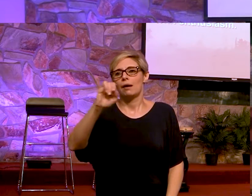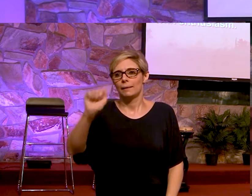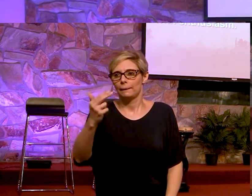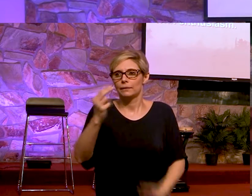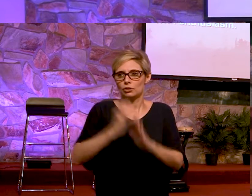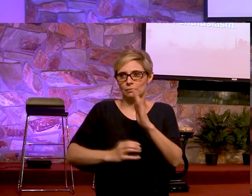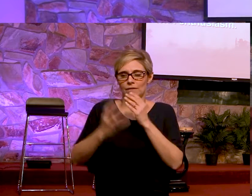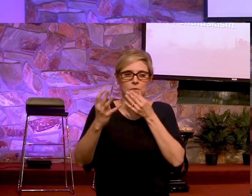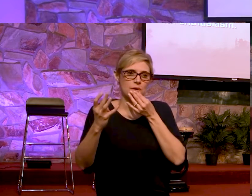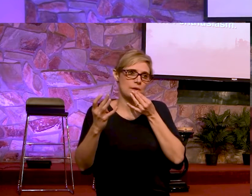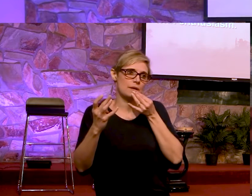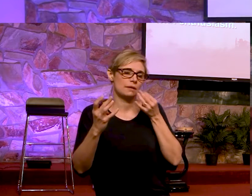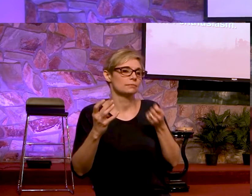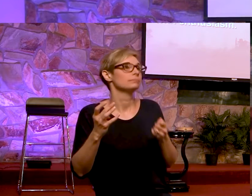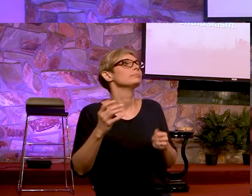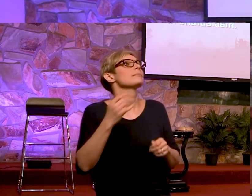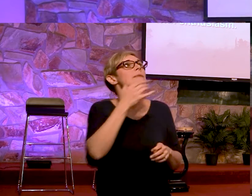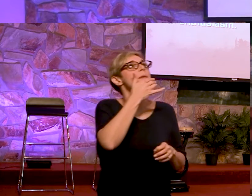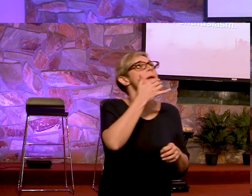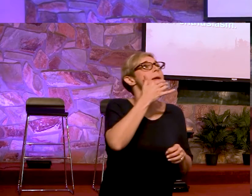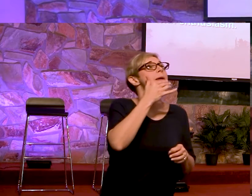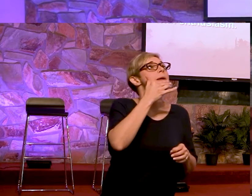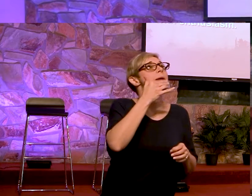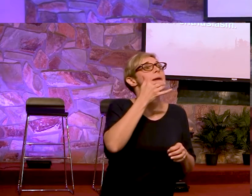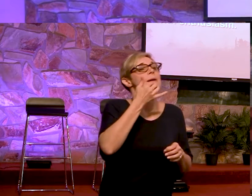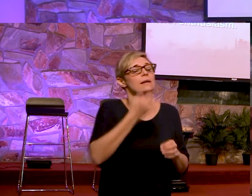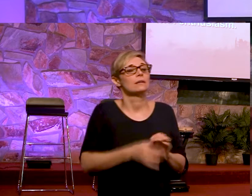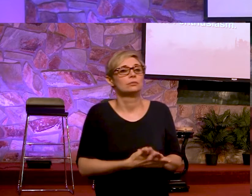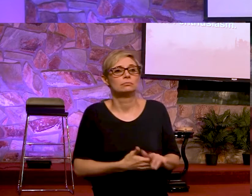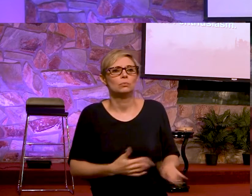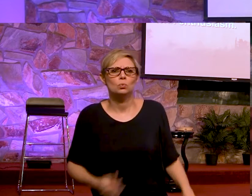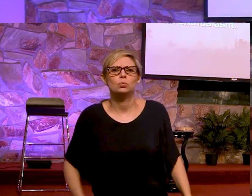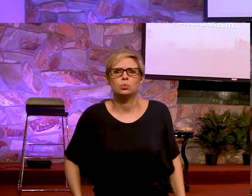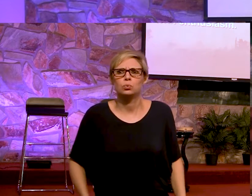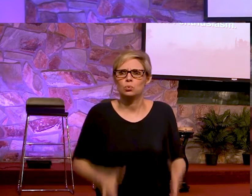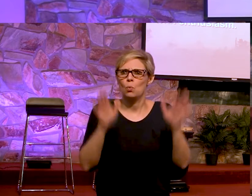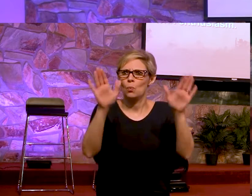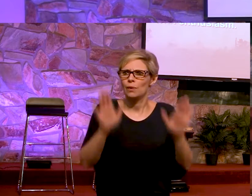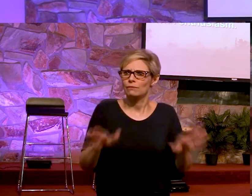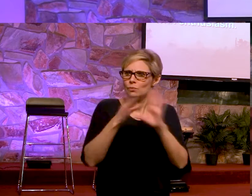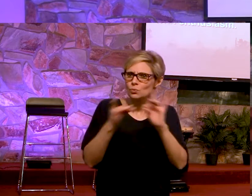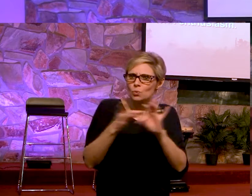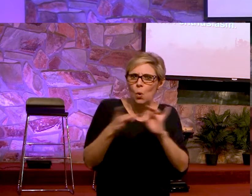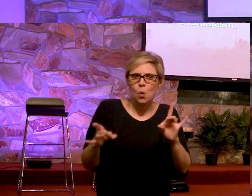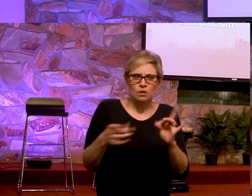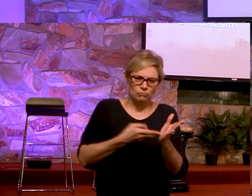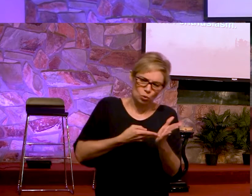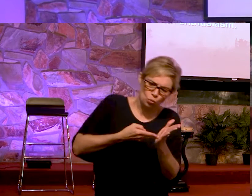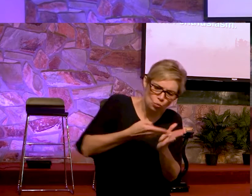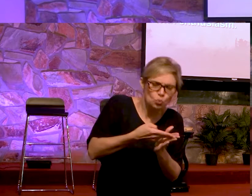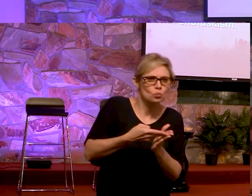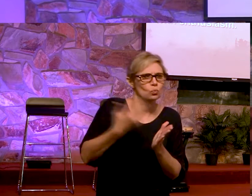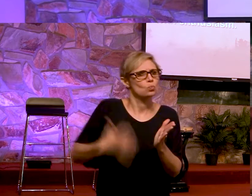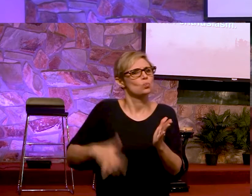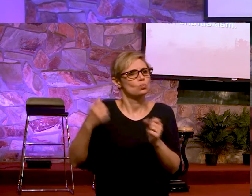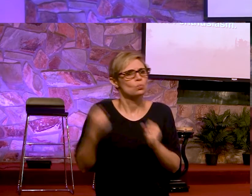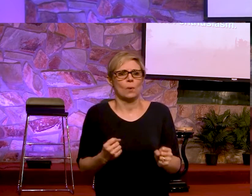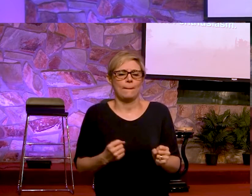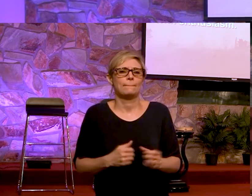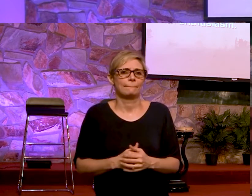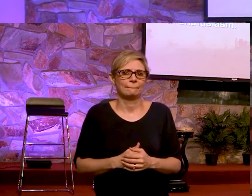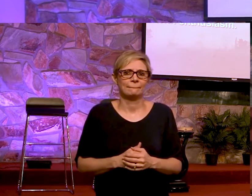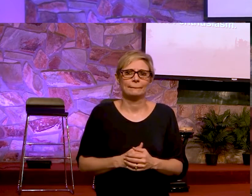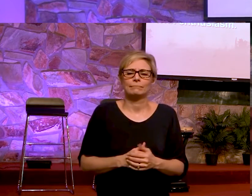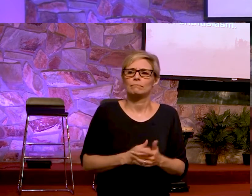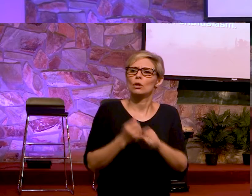we see a great story with great spiritual truth on the causes